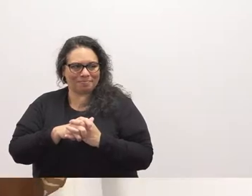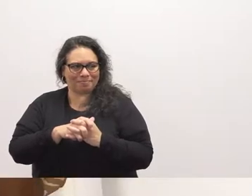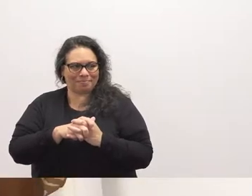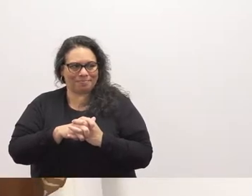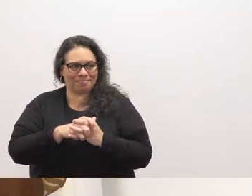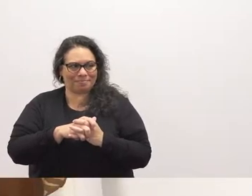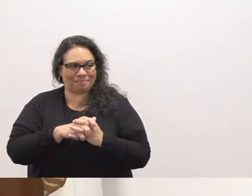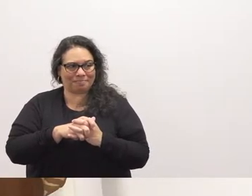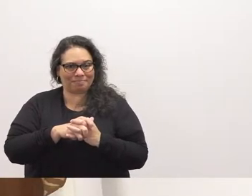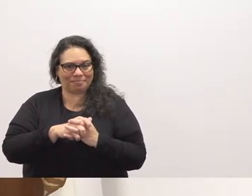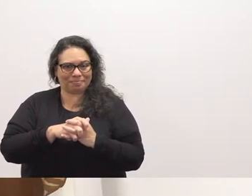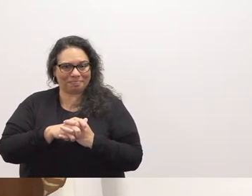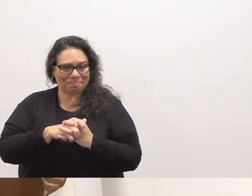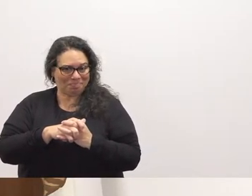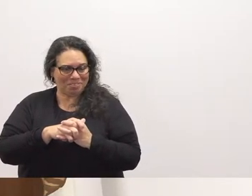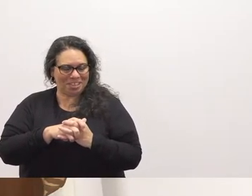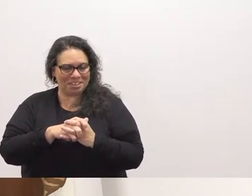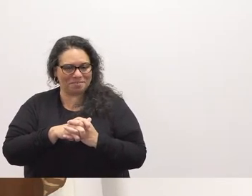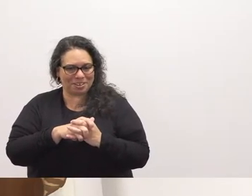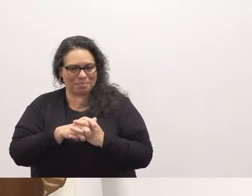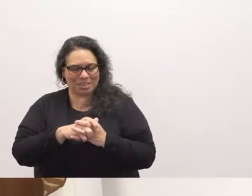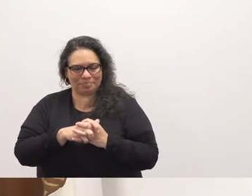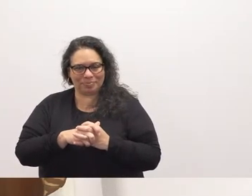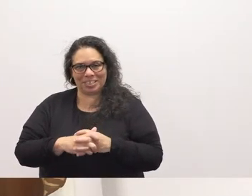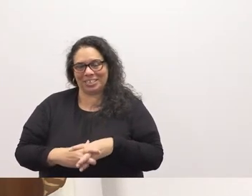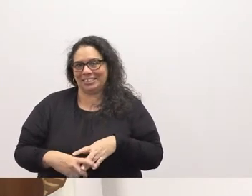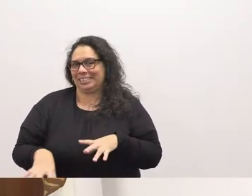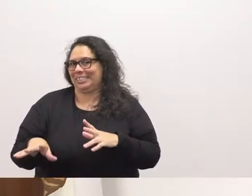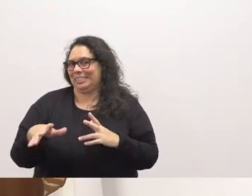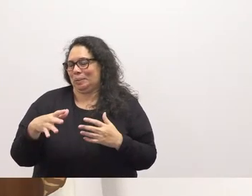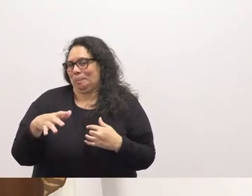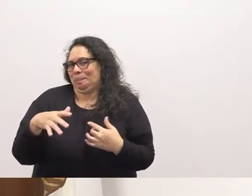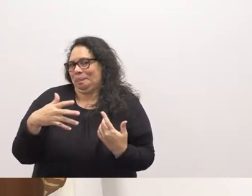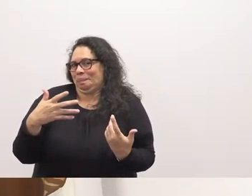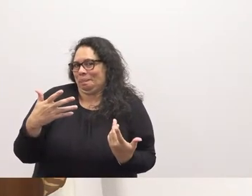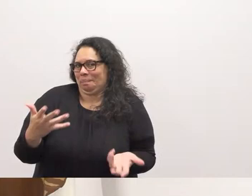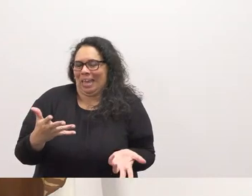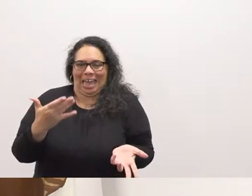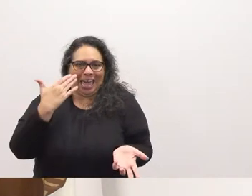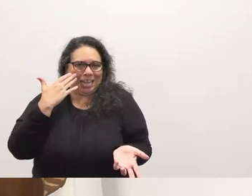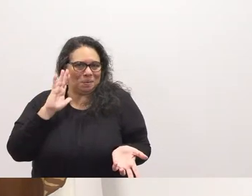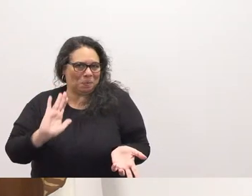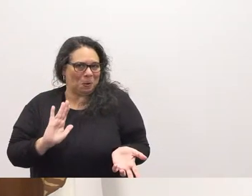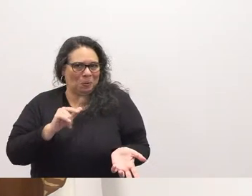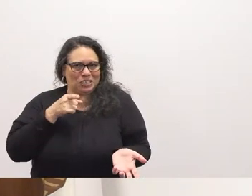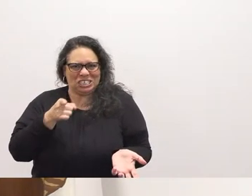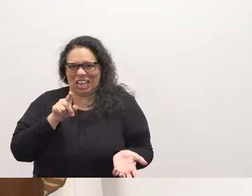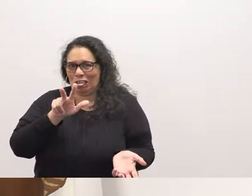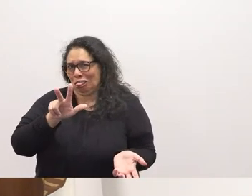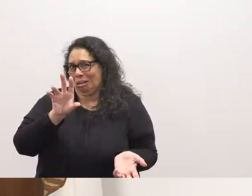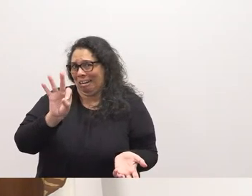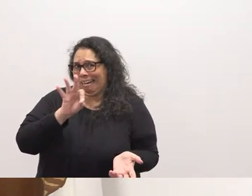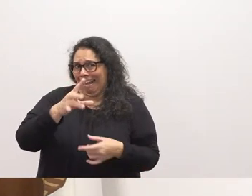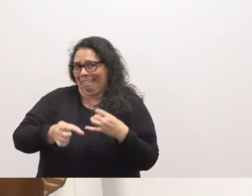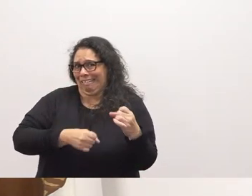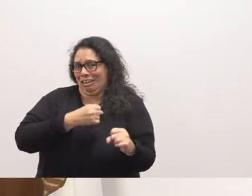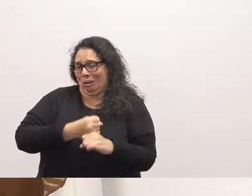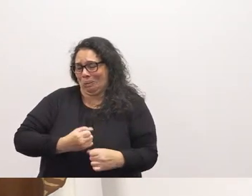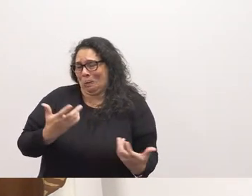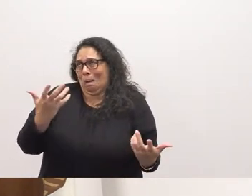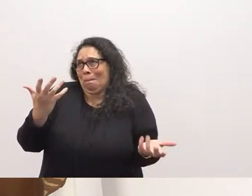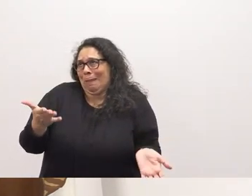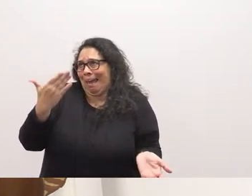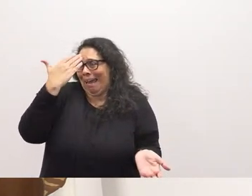What I don't want to do is see her leave the district, but I don't know. She's put in 39 years, so I guess we have to.